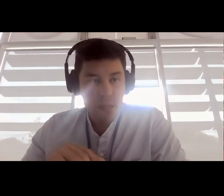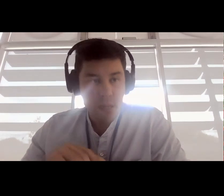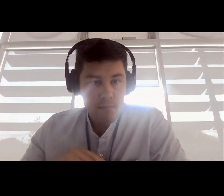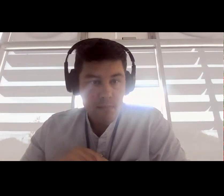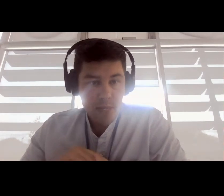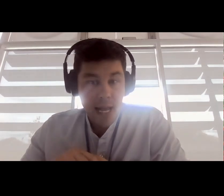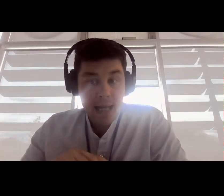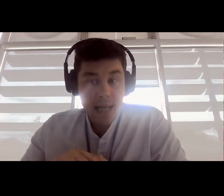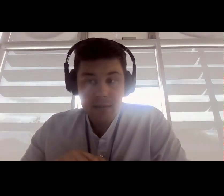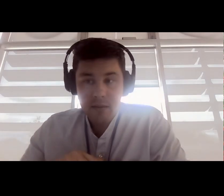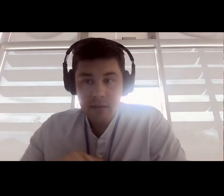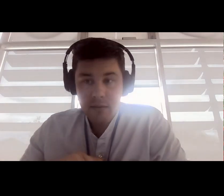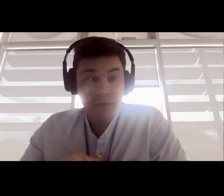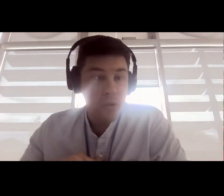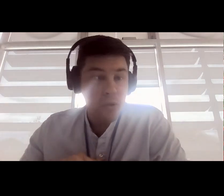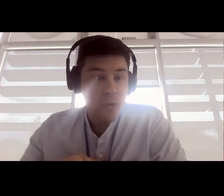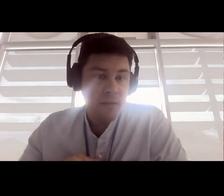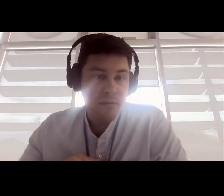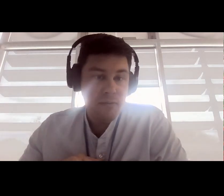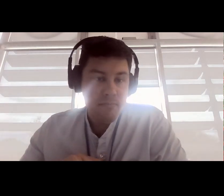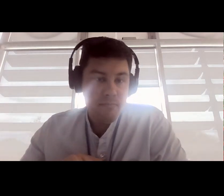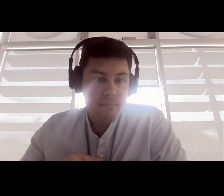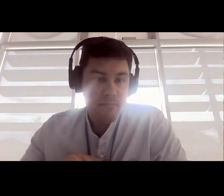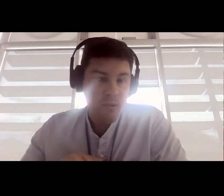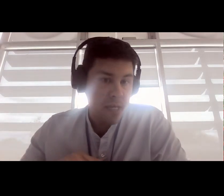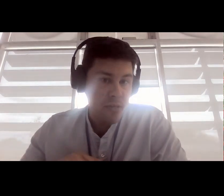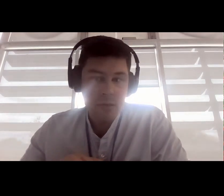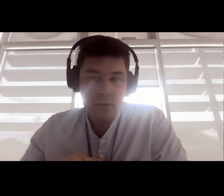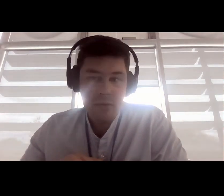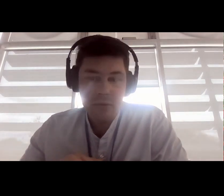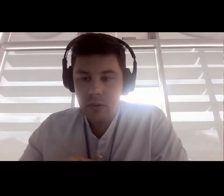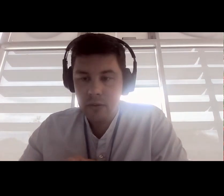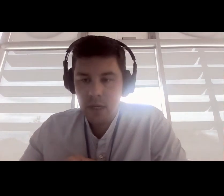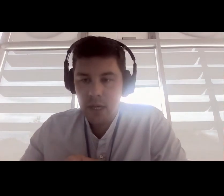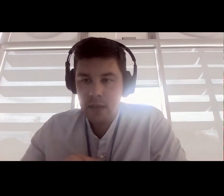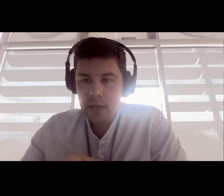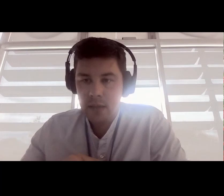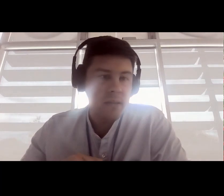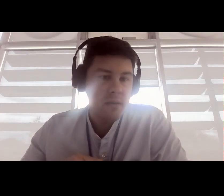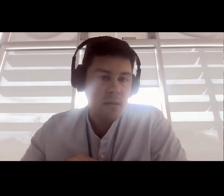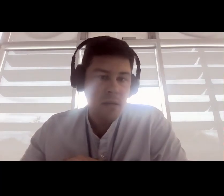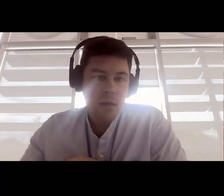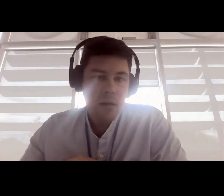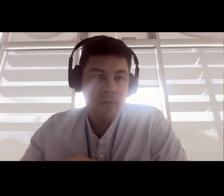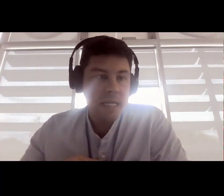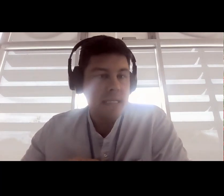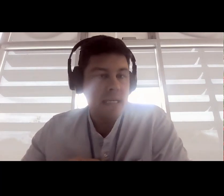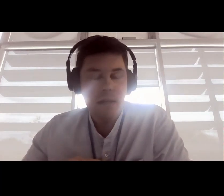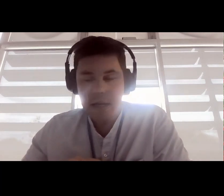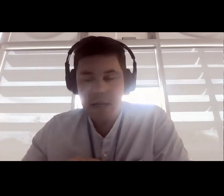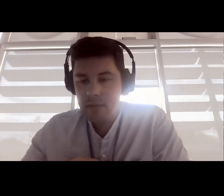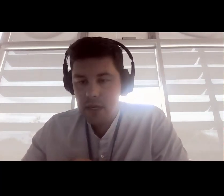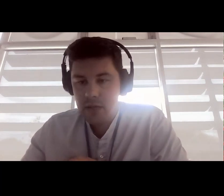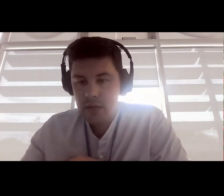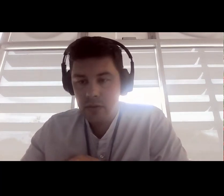require time and the foresight of project managers or contractors, whoever's